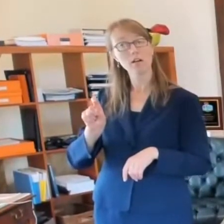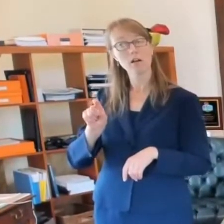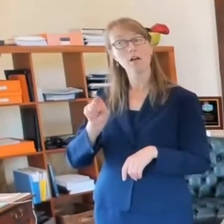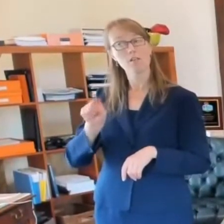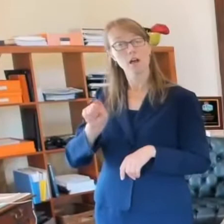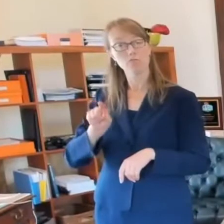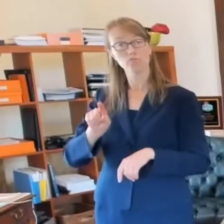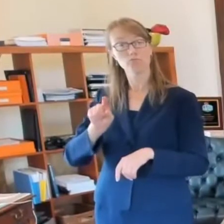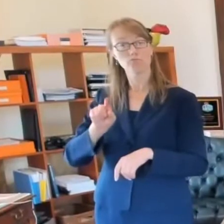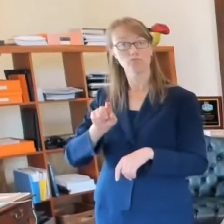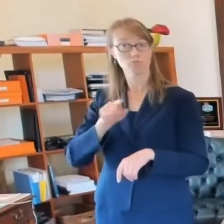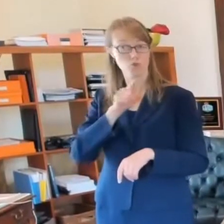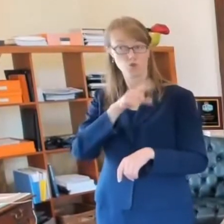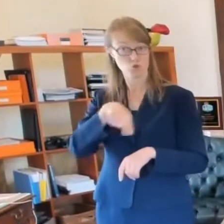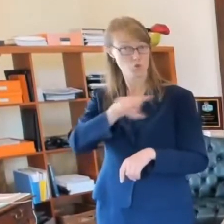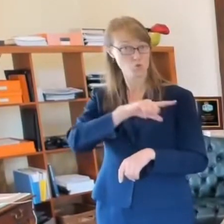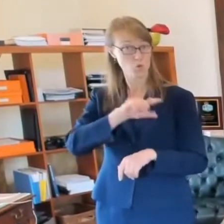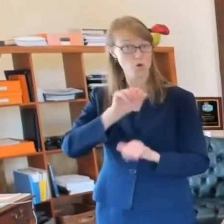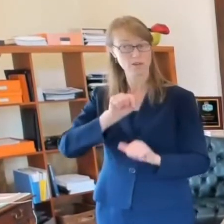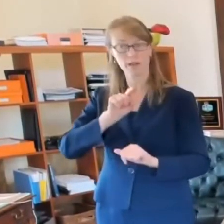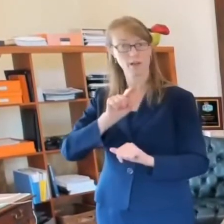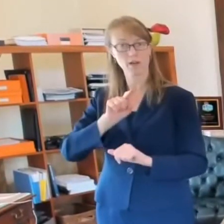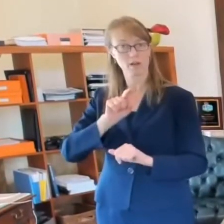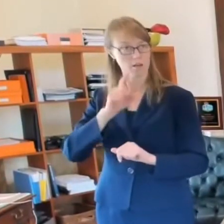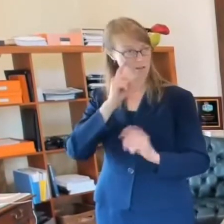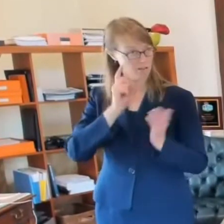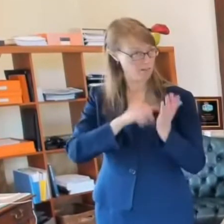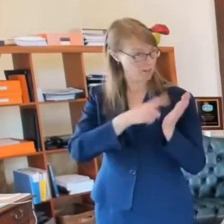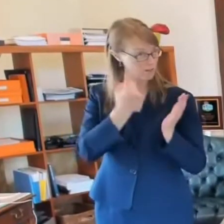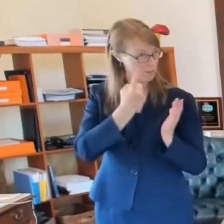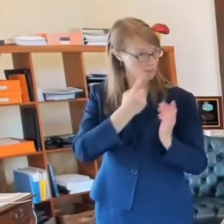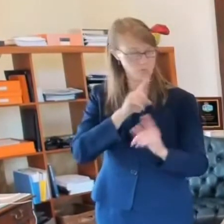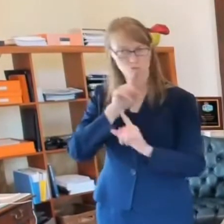report information that you have seen. You can also call it in to